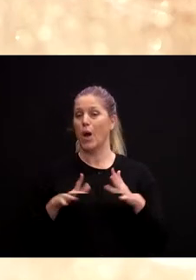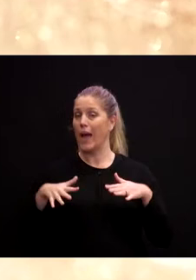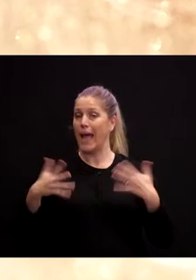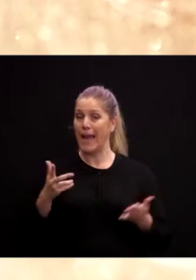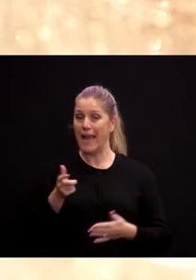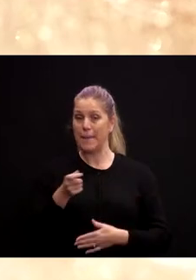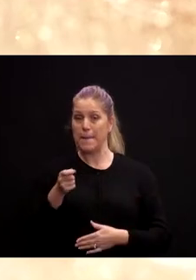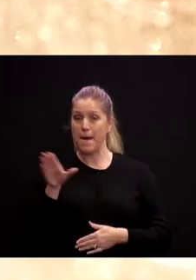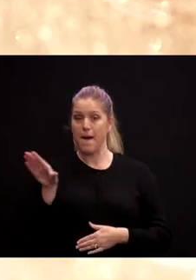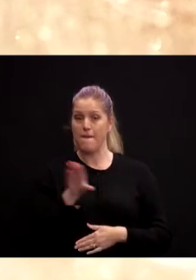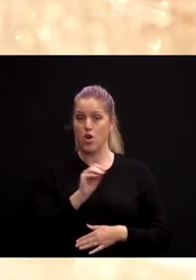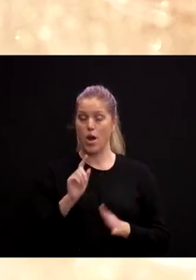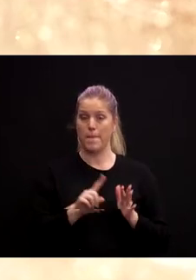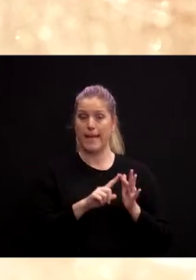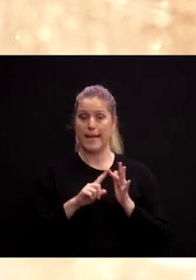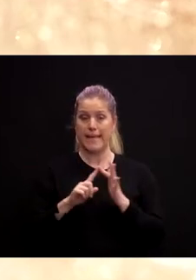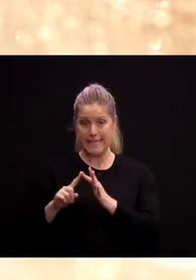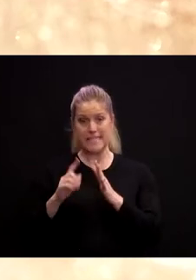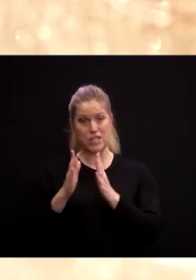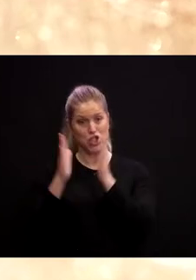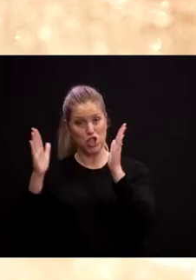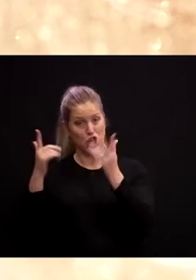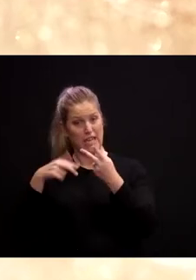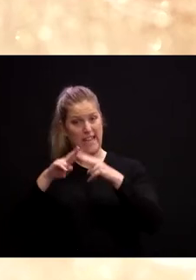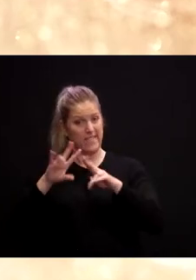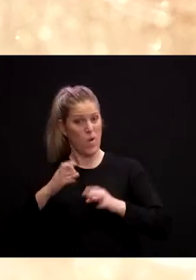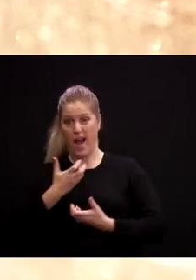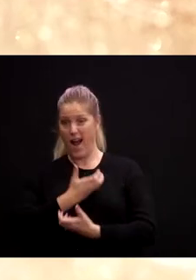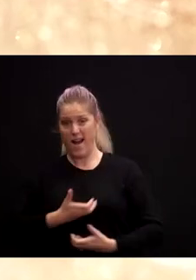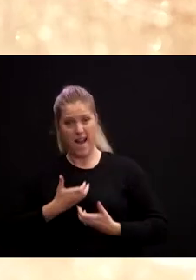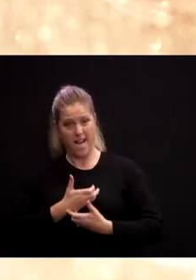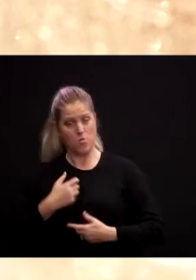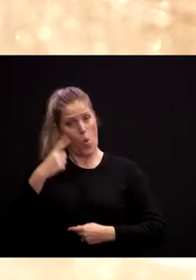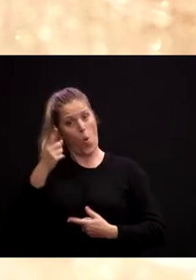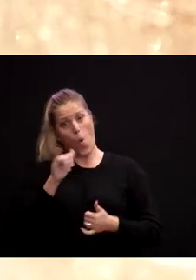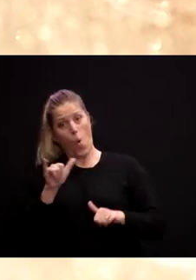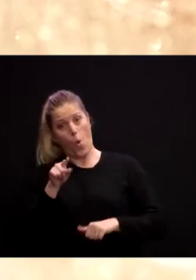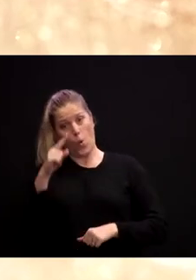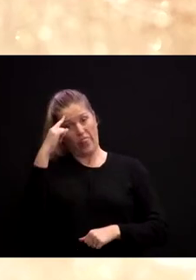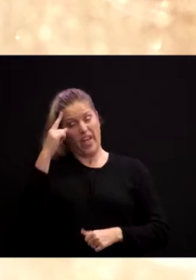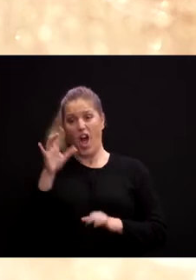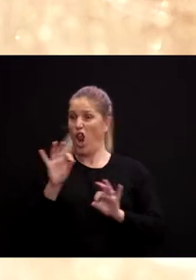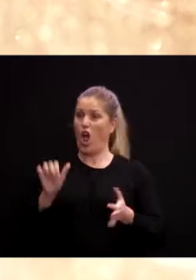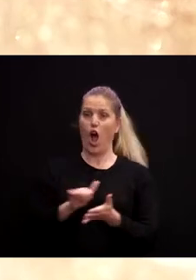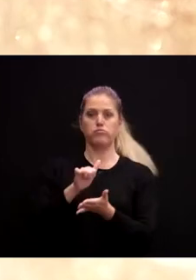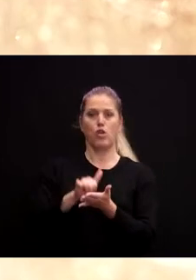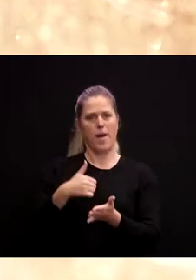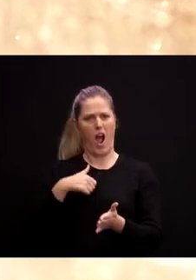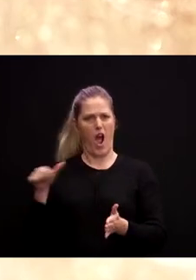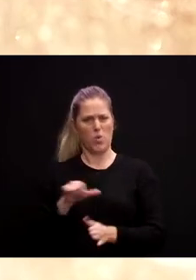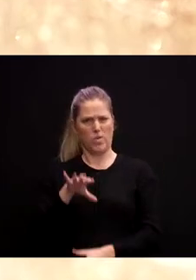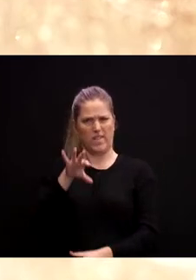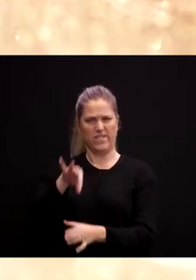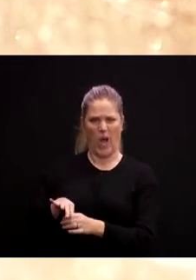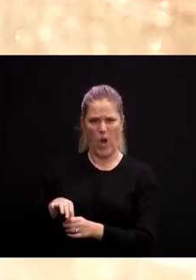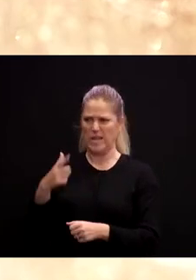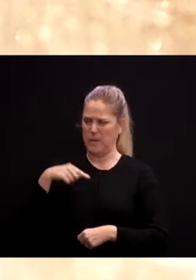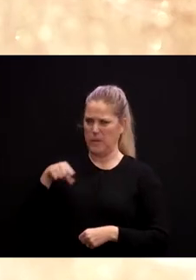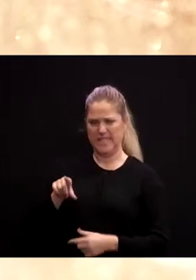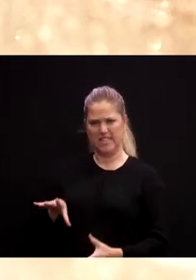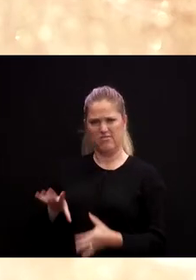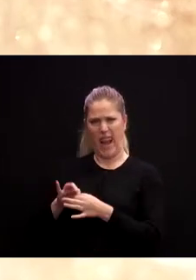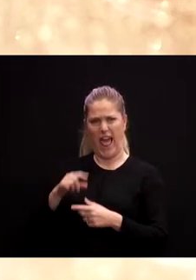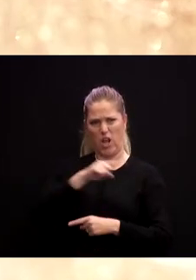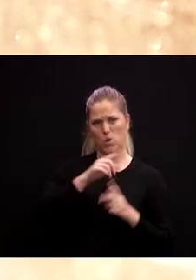may feel uncomfortable or that it's inappropriate to be voting on something related to the